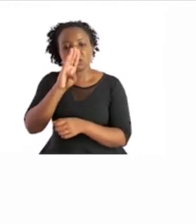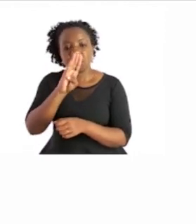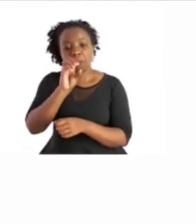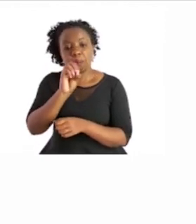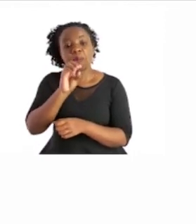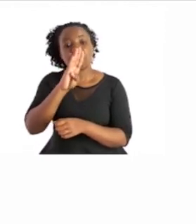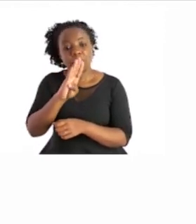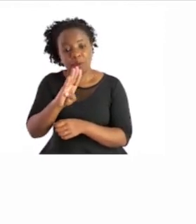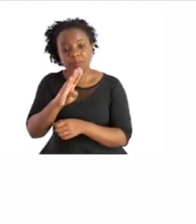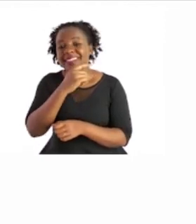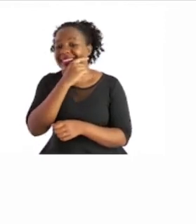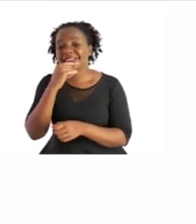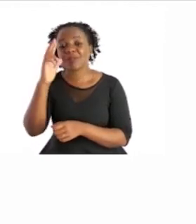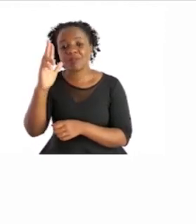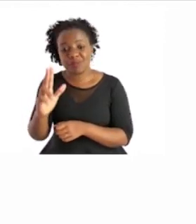noun, okay?